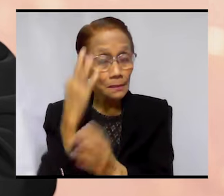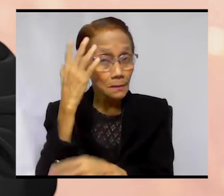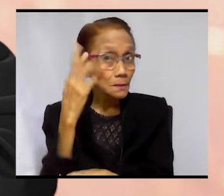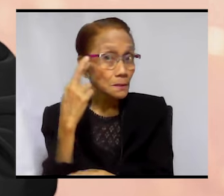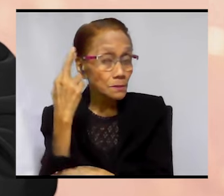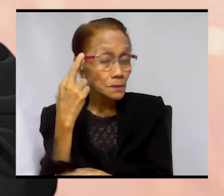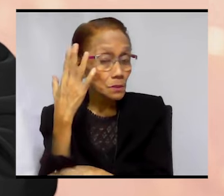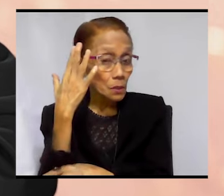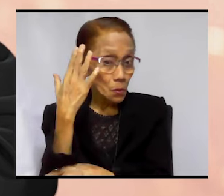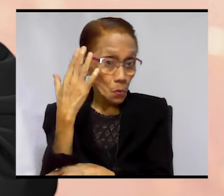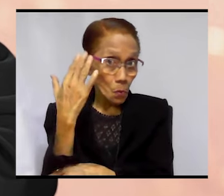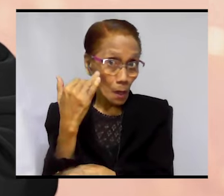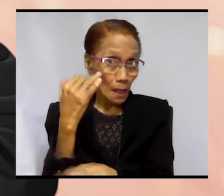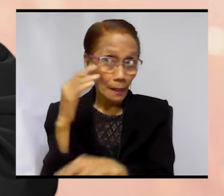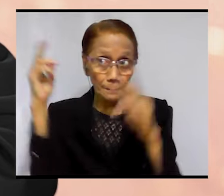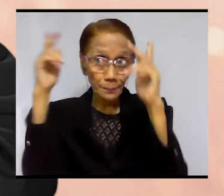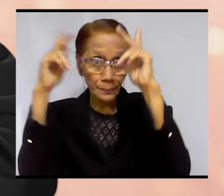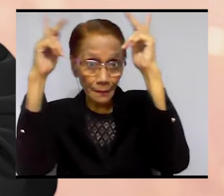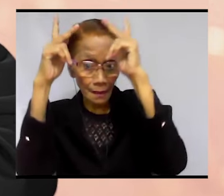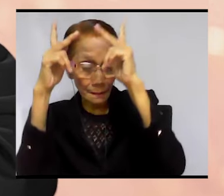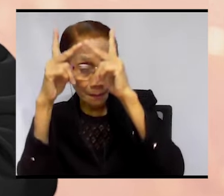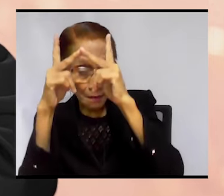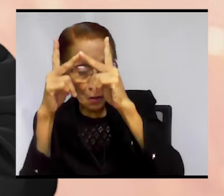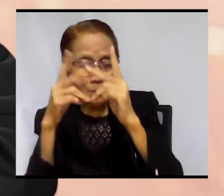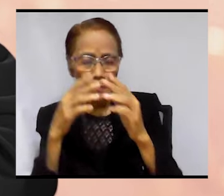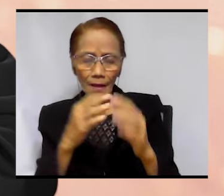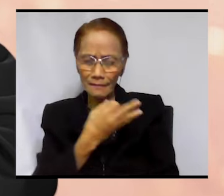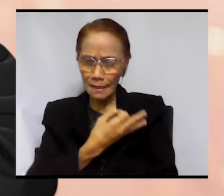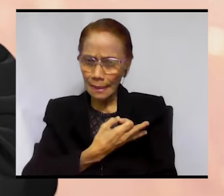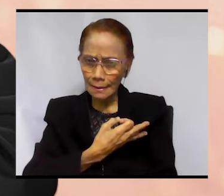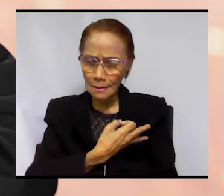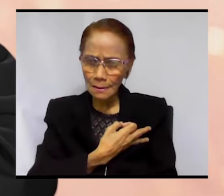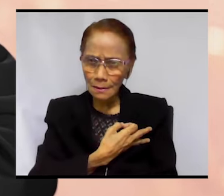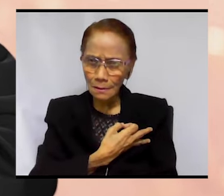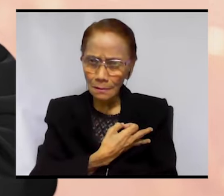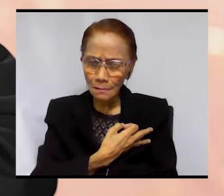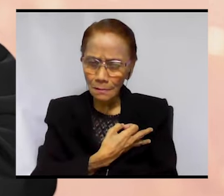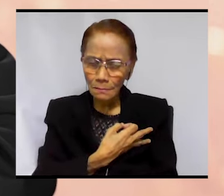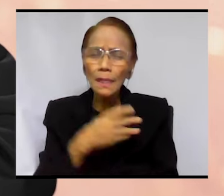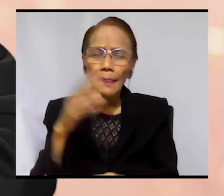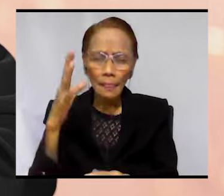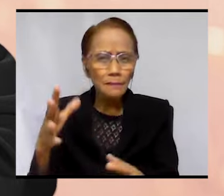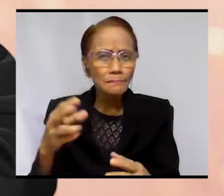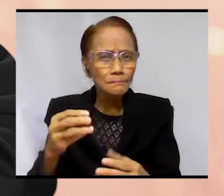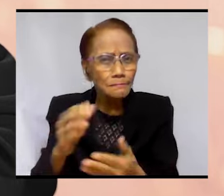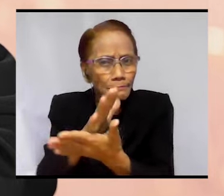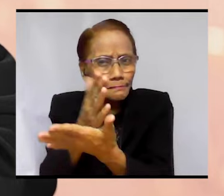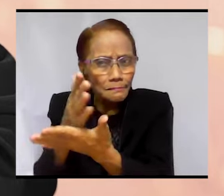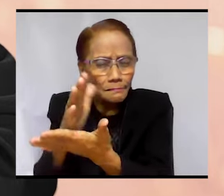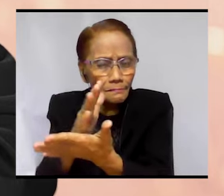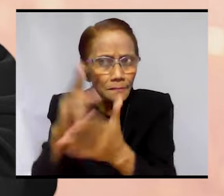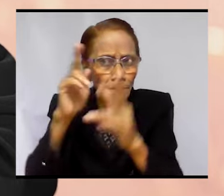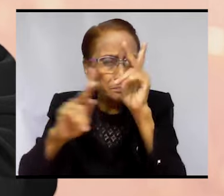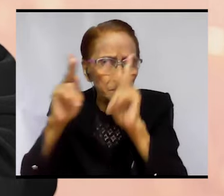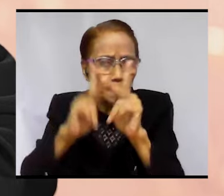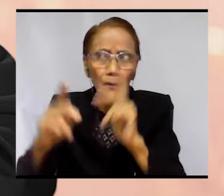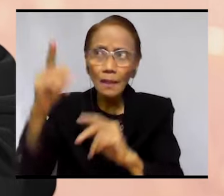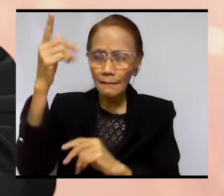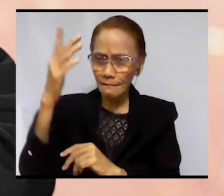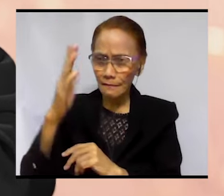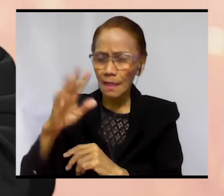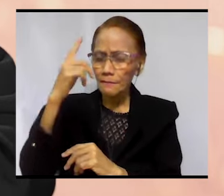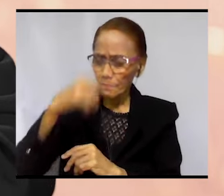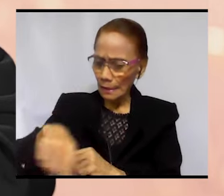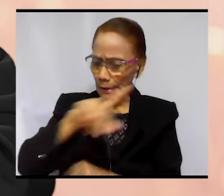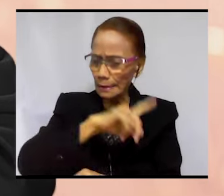is why, in his address to the priests, Pope Francis underlines the contribution of the people of God to